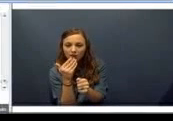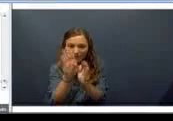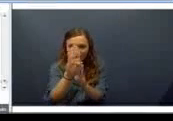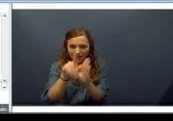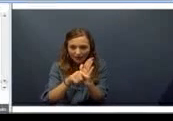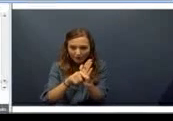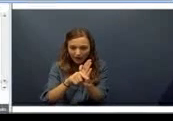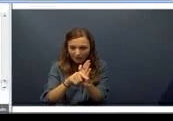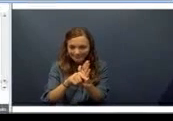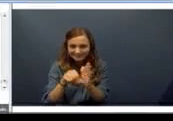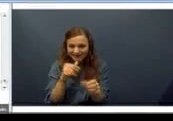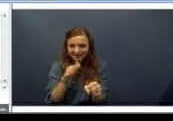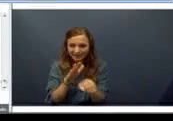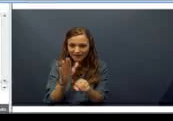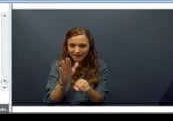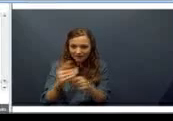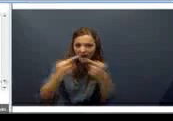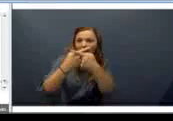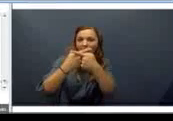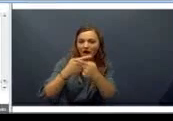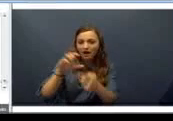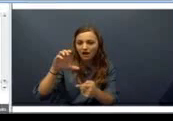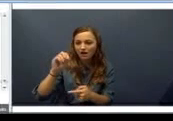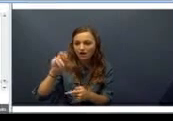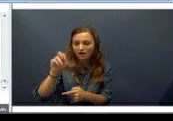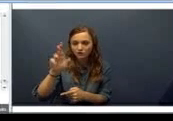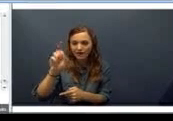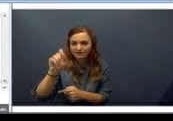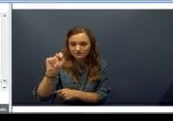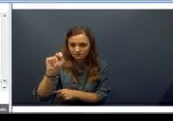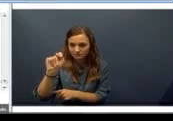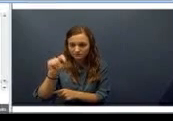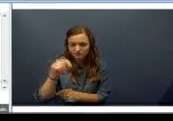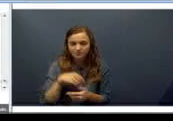foreground, the color of the text against the background creates low contrast.